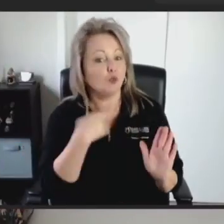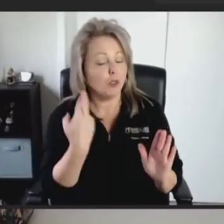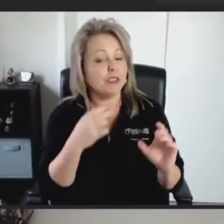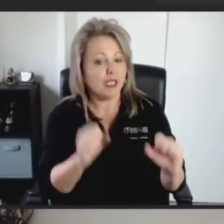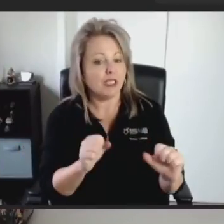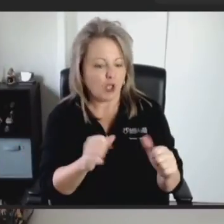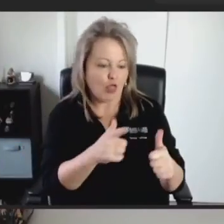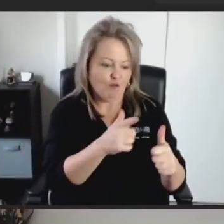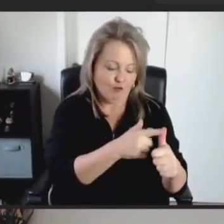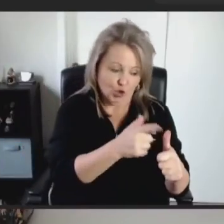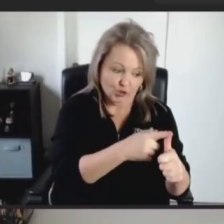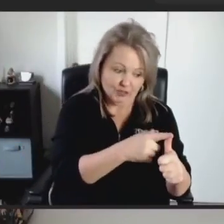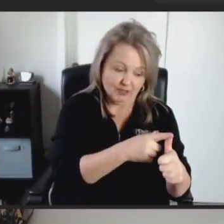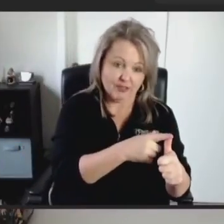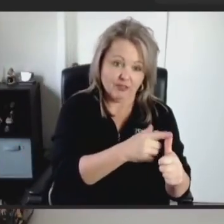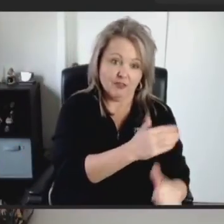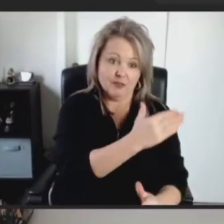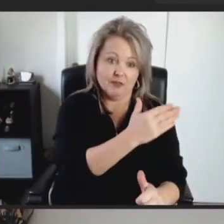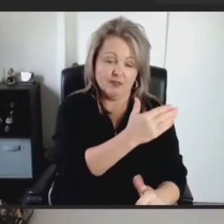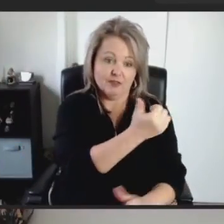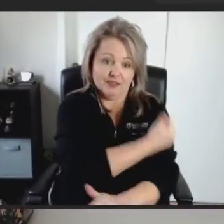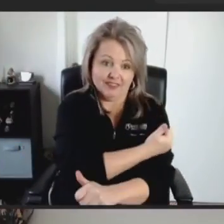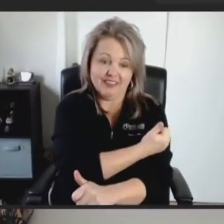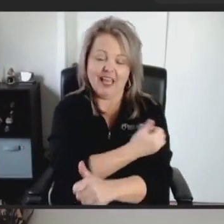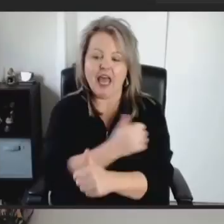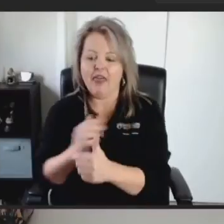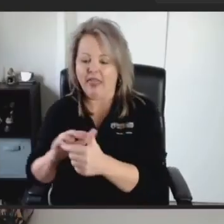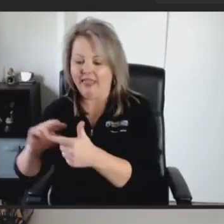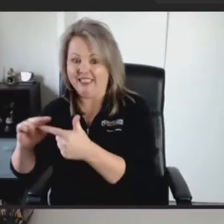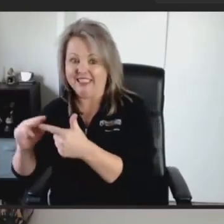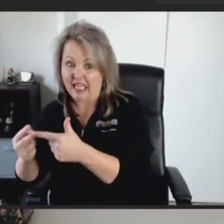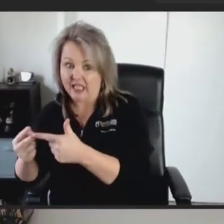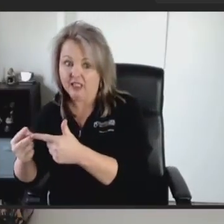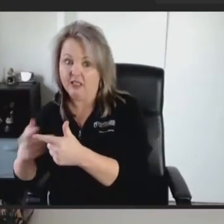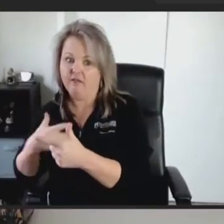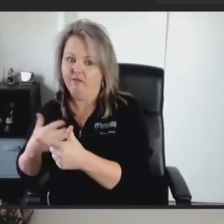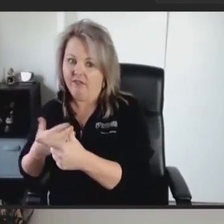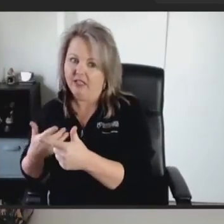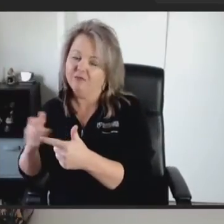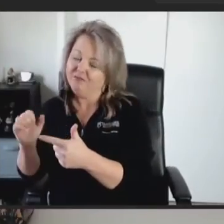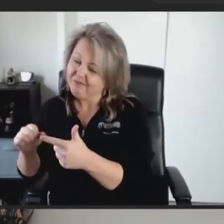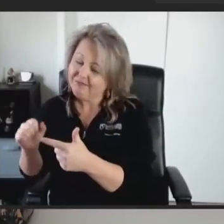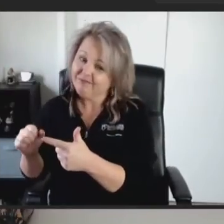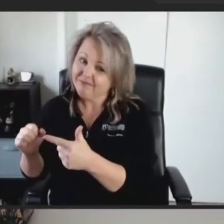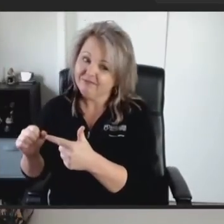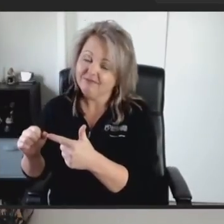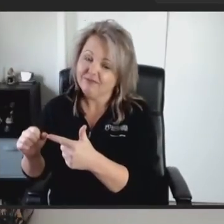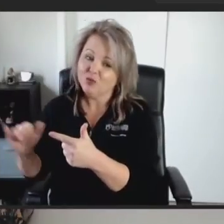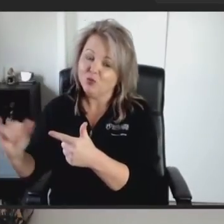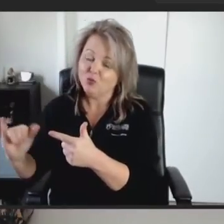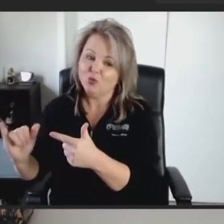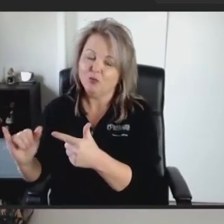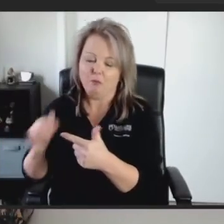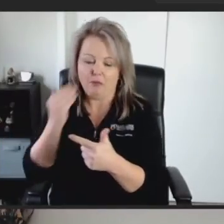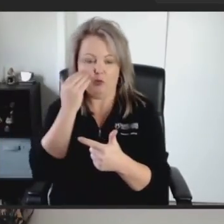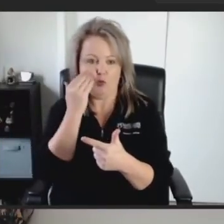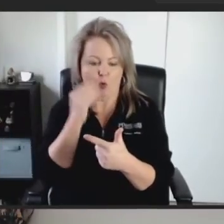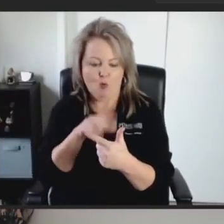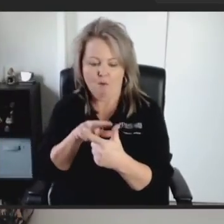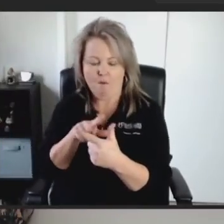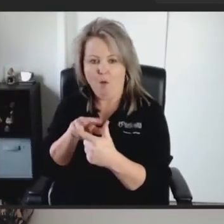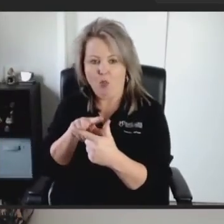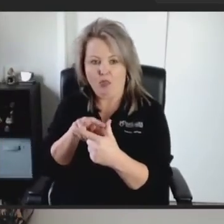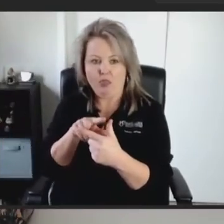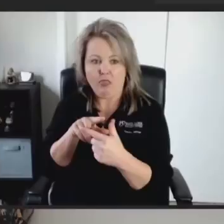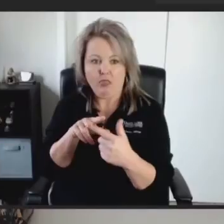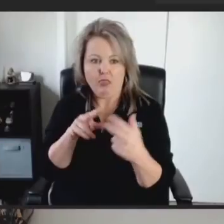dose and actually a slightly higher risk after the second dose. So something for patients and people to know that that is to be expected, and